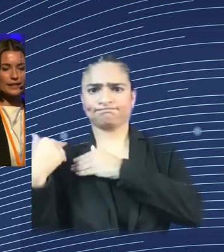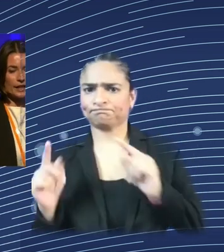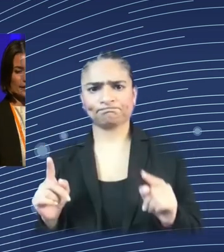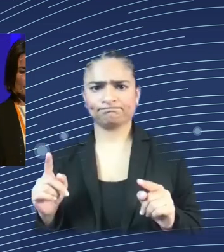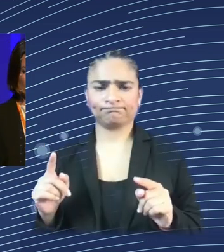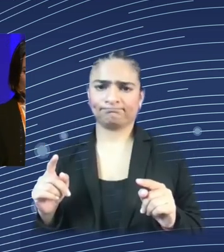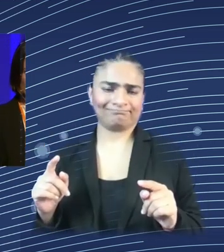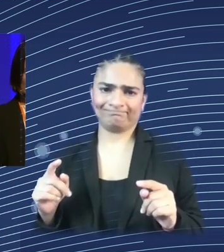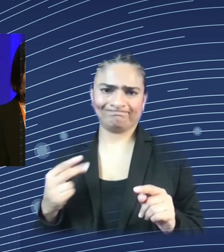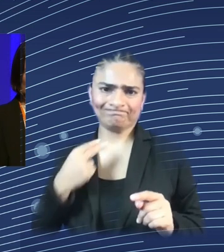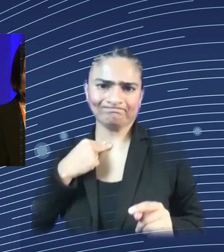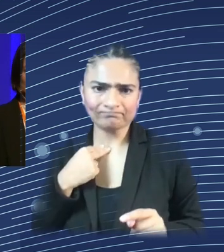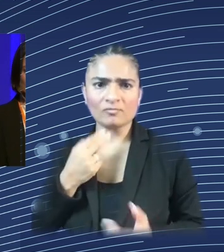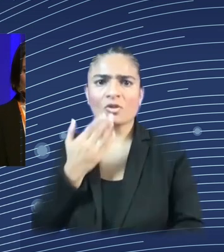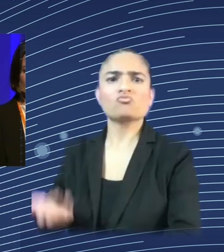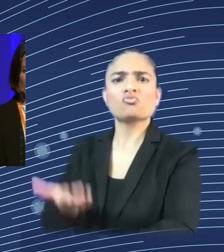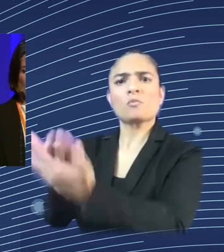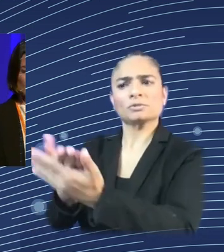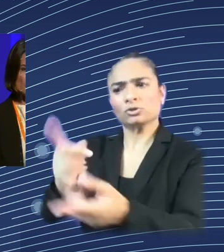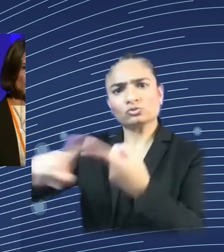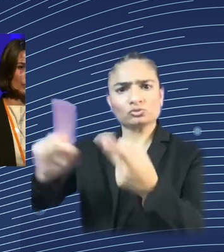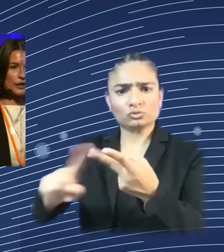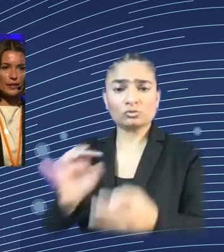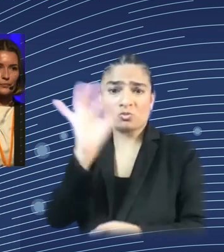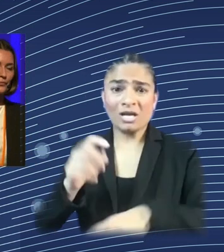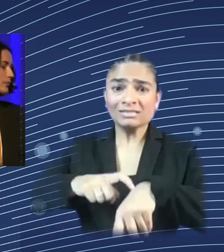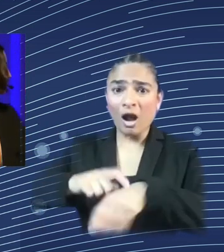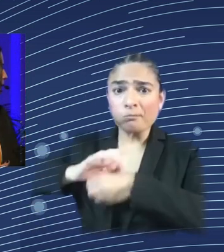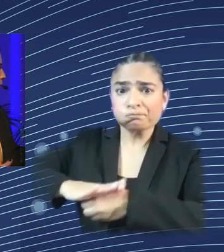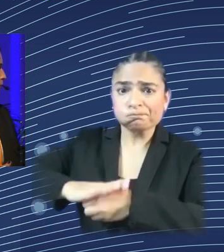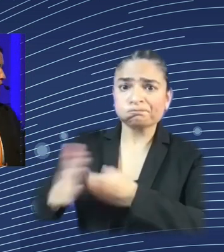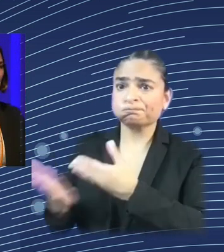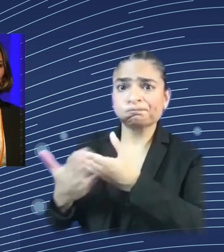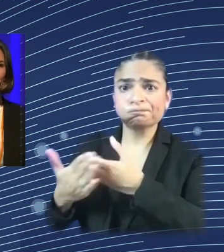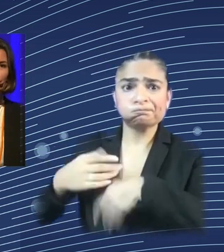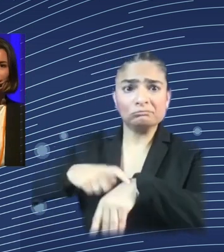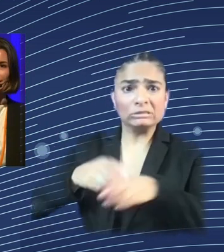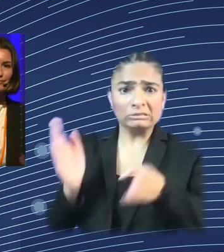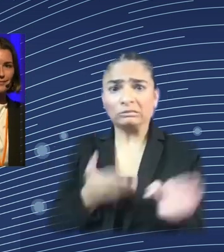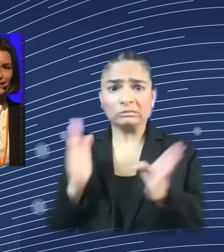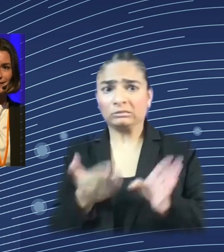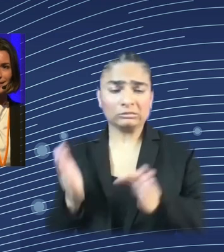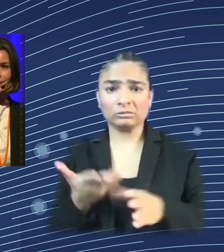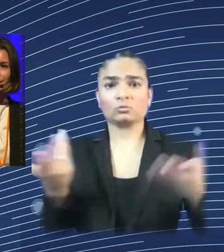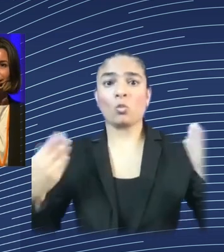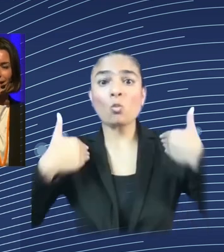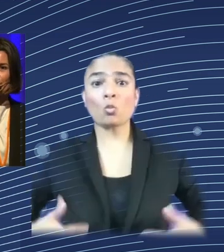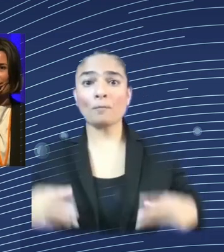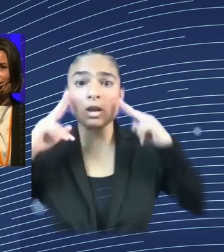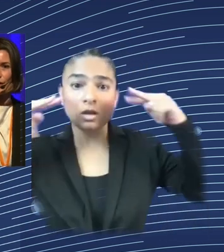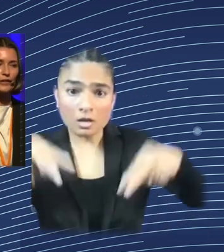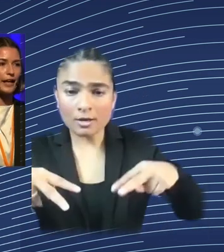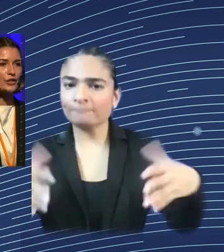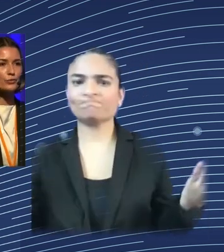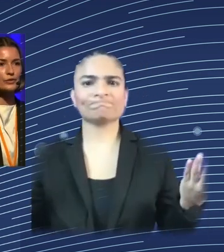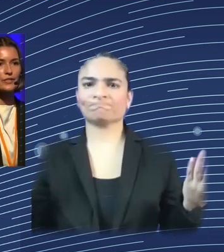oversight is not given anymore. So on the one hand, we see technical